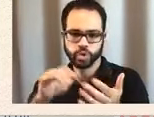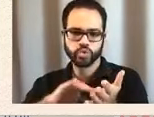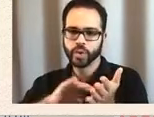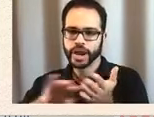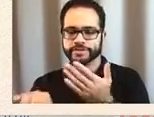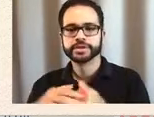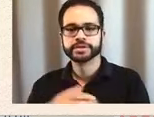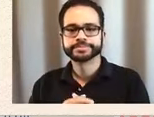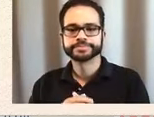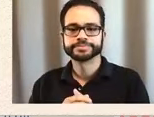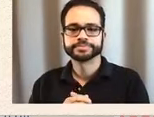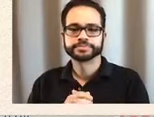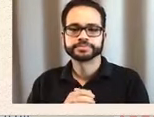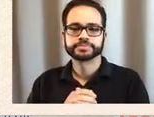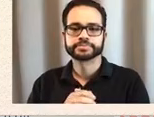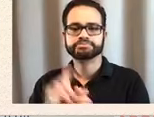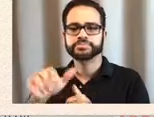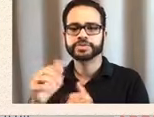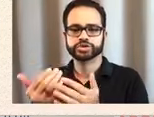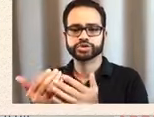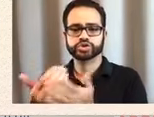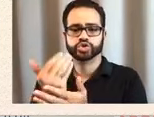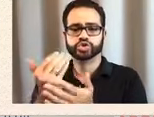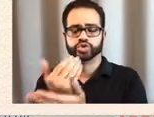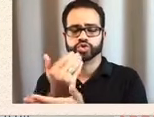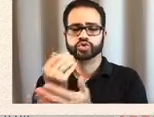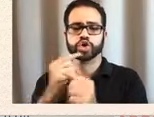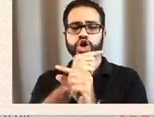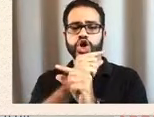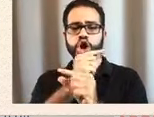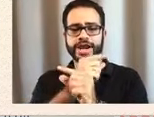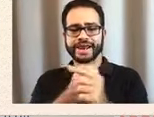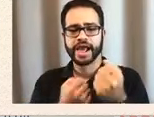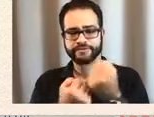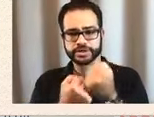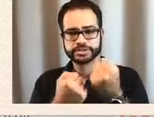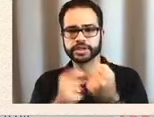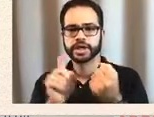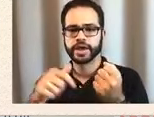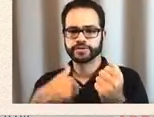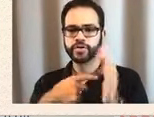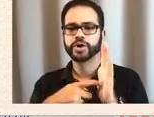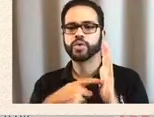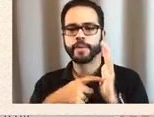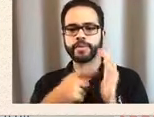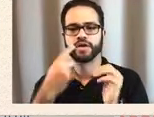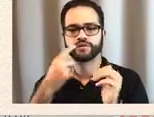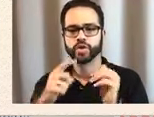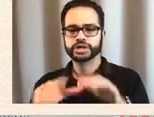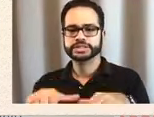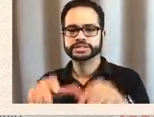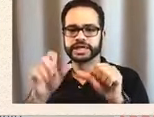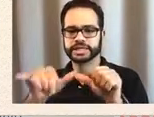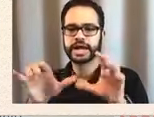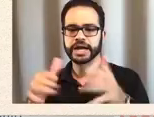it's a new guardian advocacy, there is a requirement to take the class.